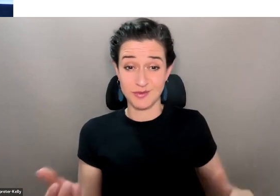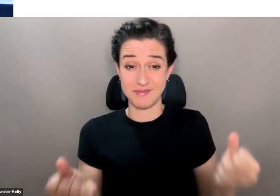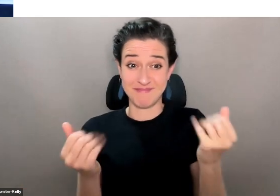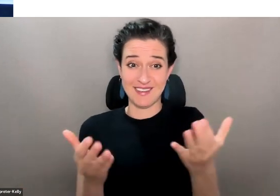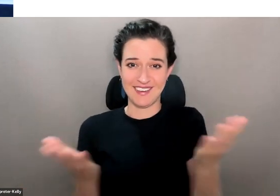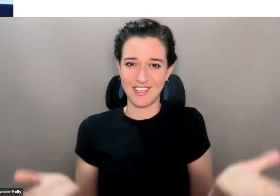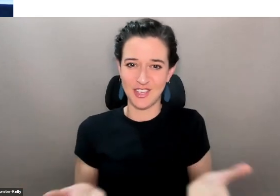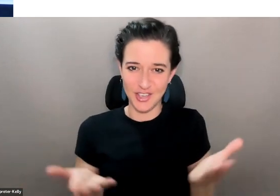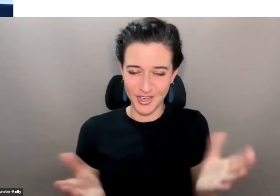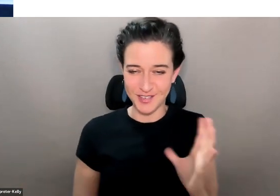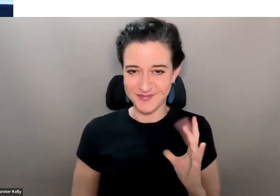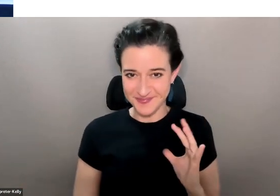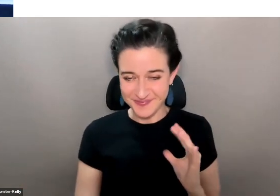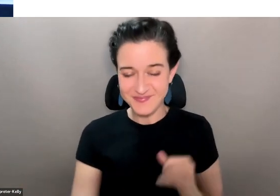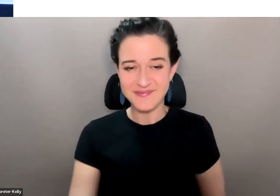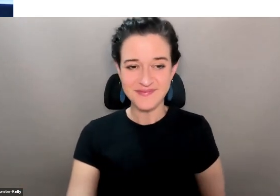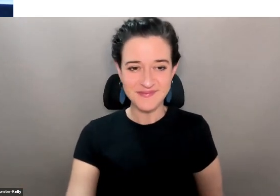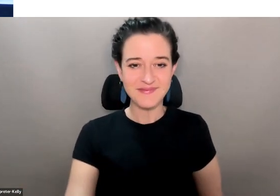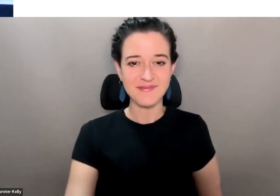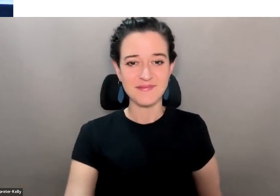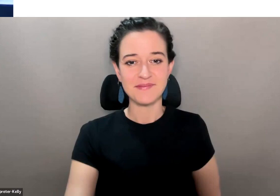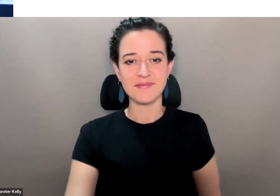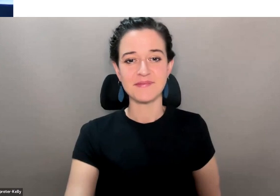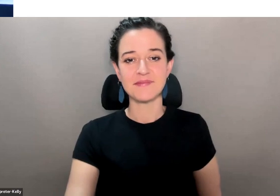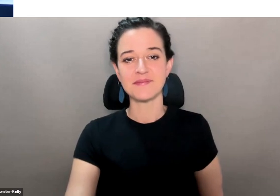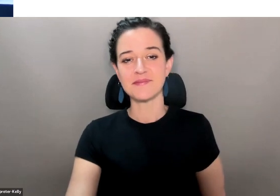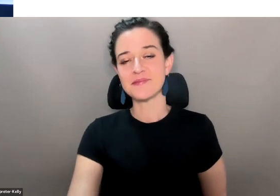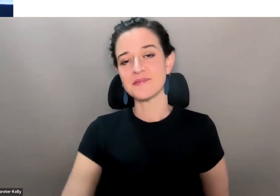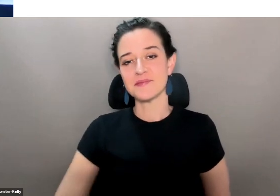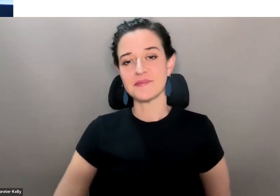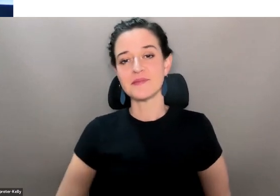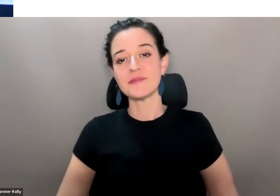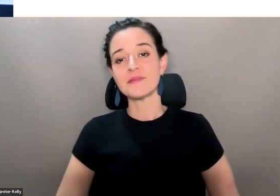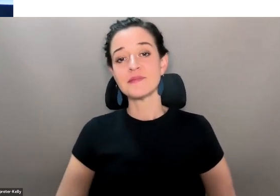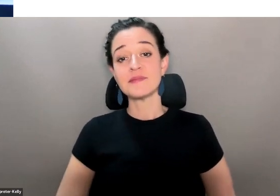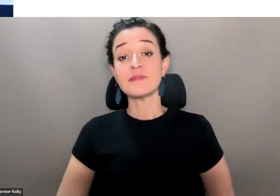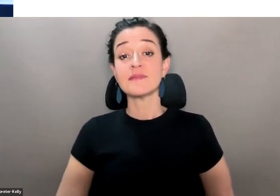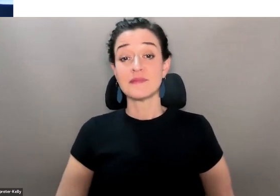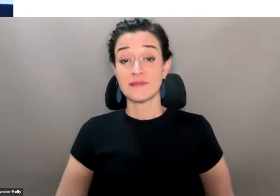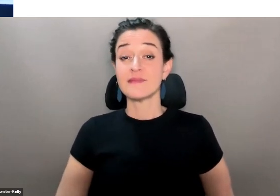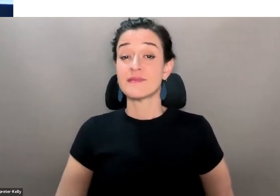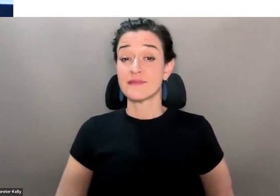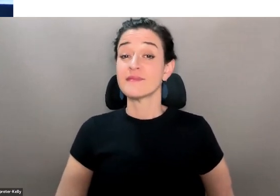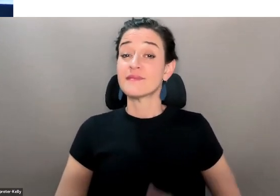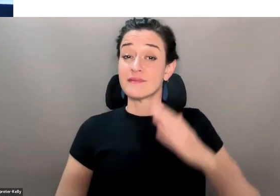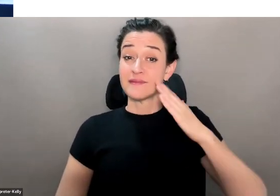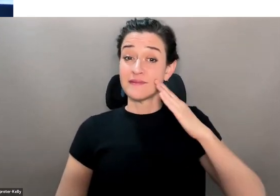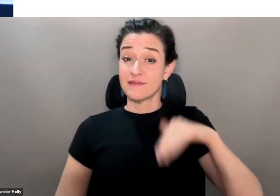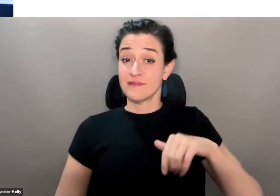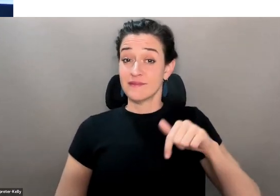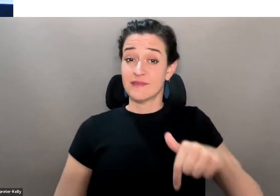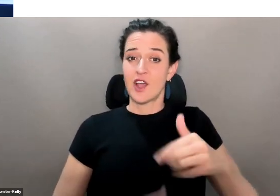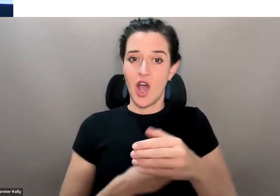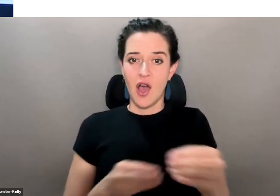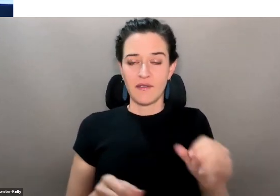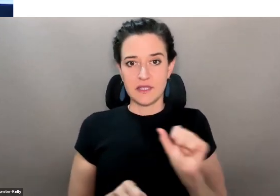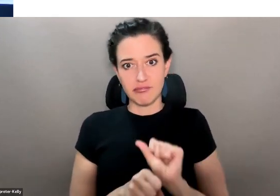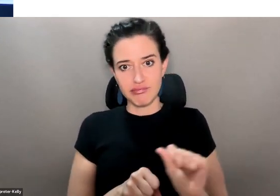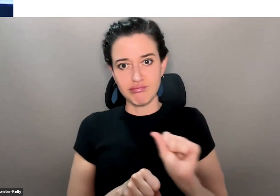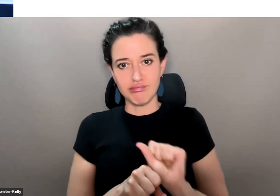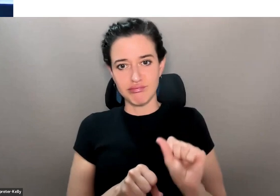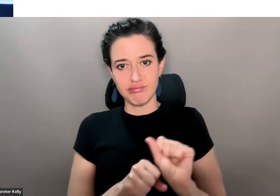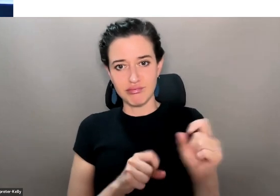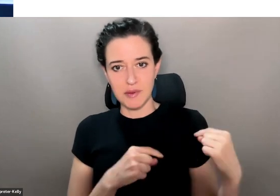exciting. So as some of you may have seen, our office has been pretty busy the past few weeks, and we've rolled out a couple